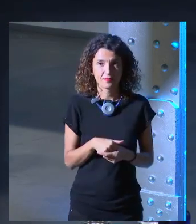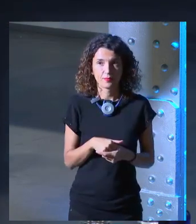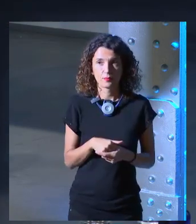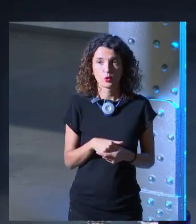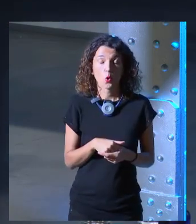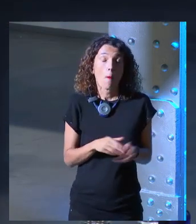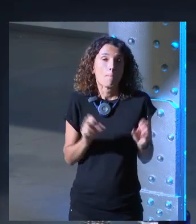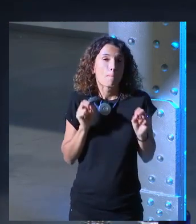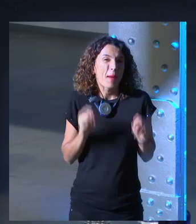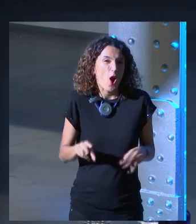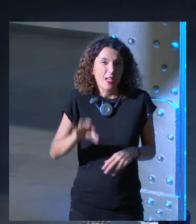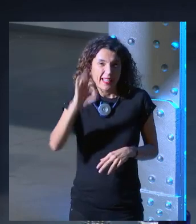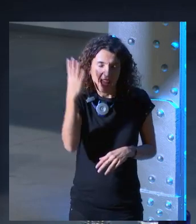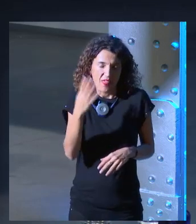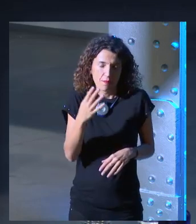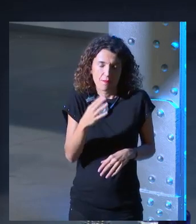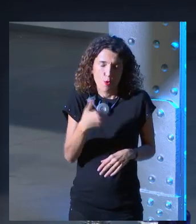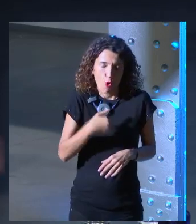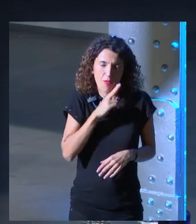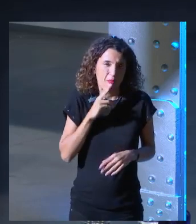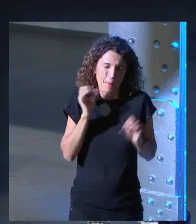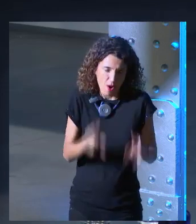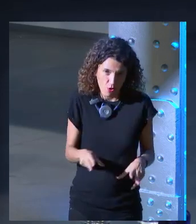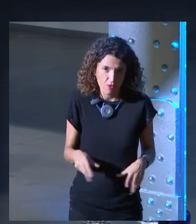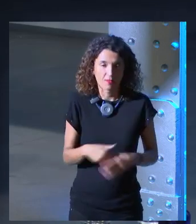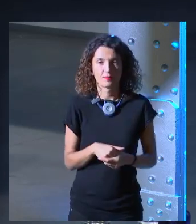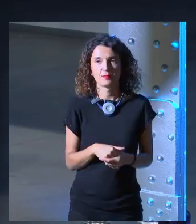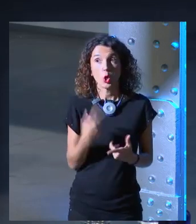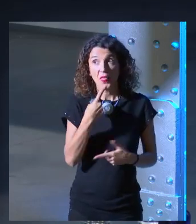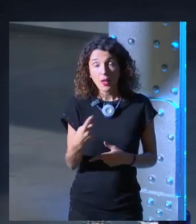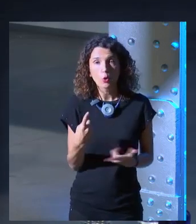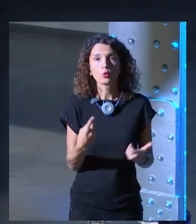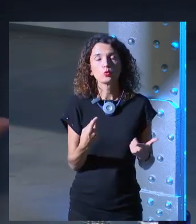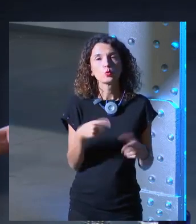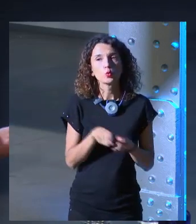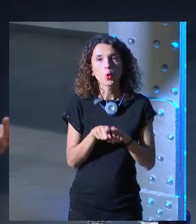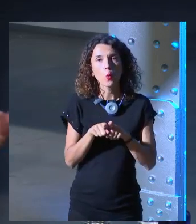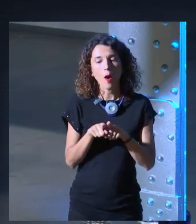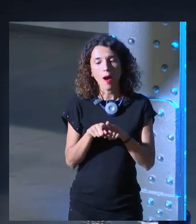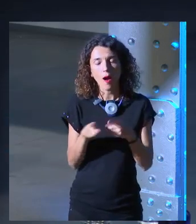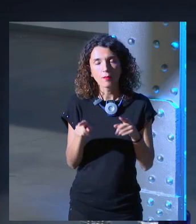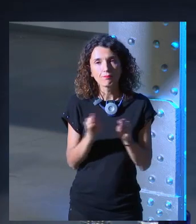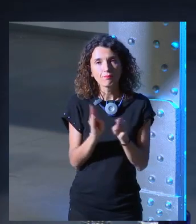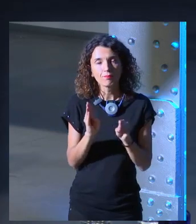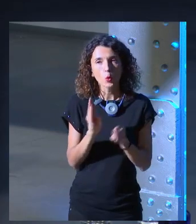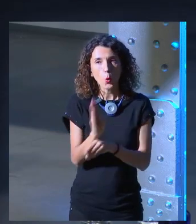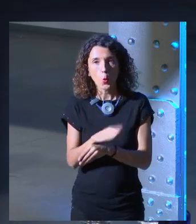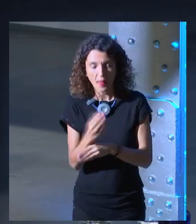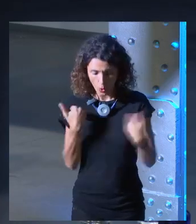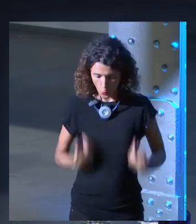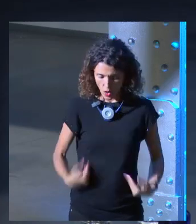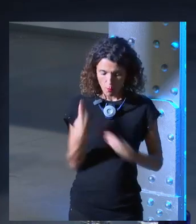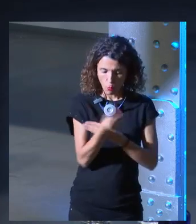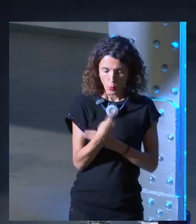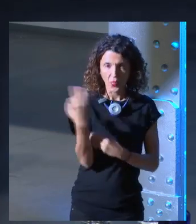mother. Which is, I say to them, you have to look after your body. Don't give me this shit about writing